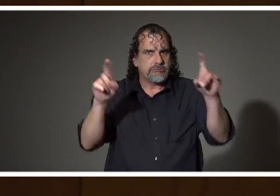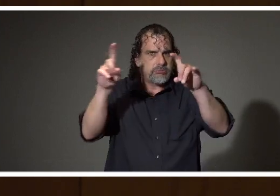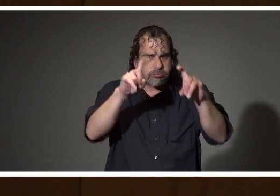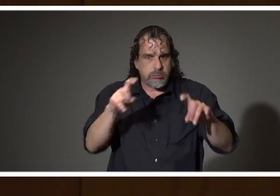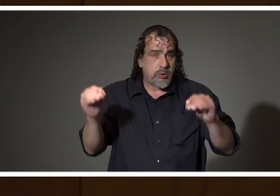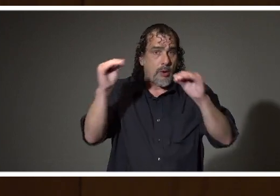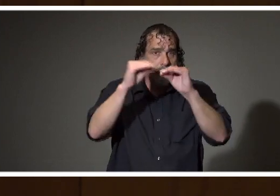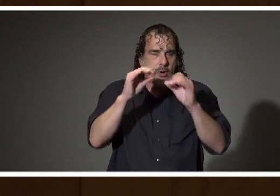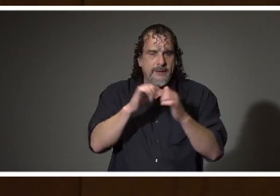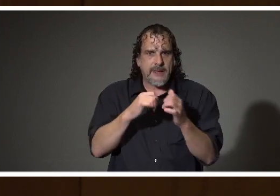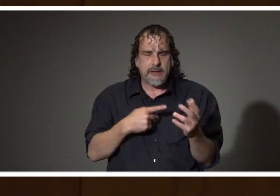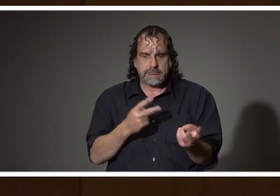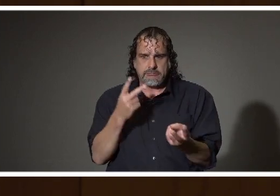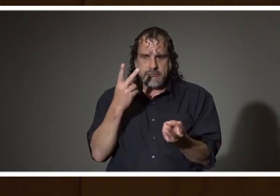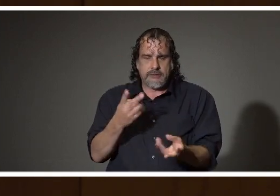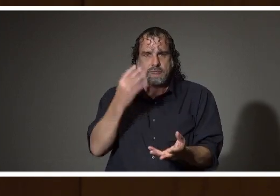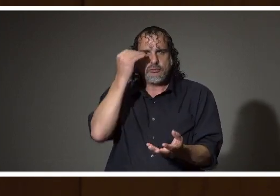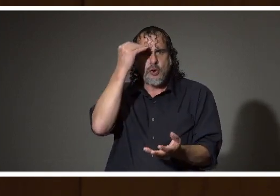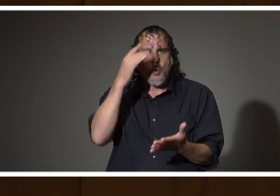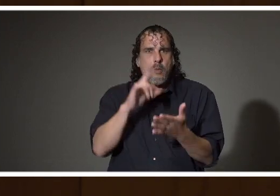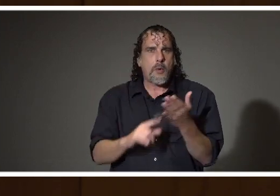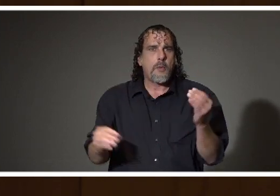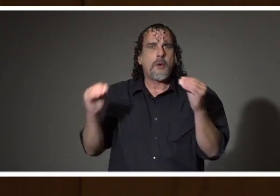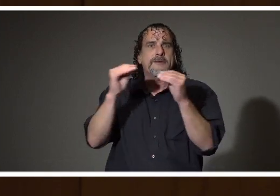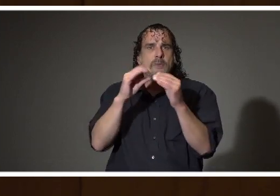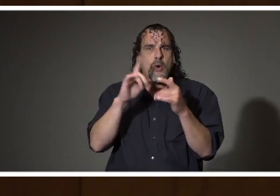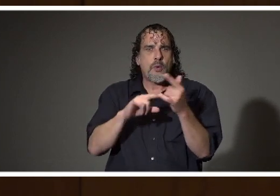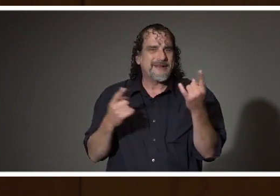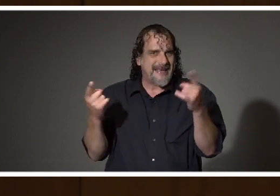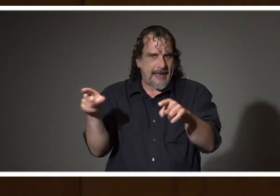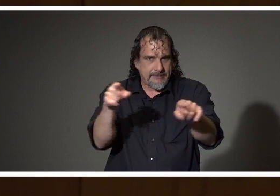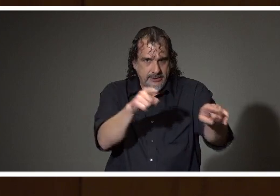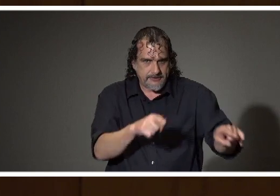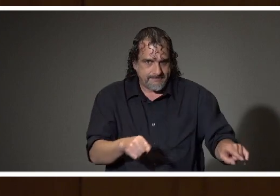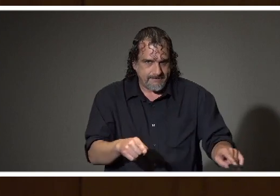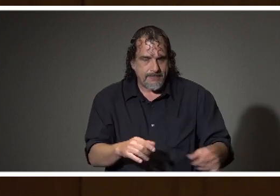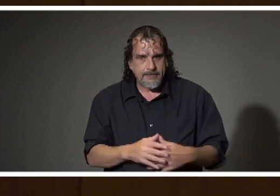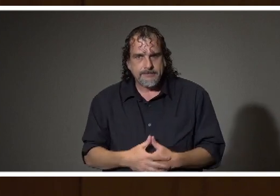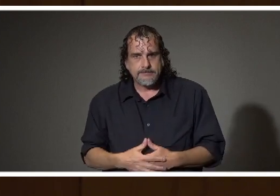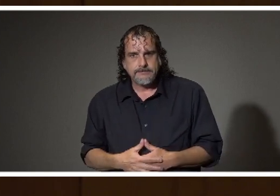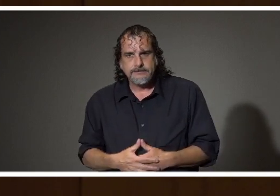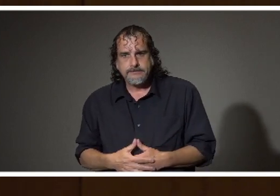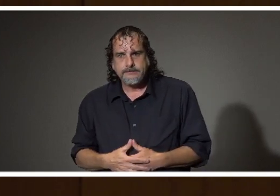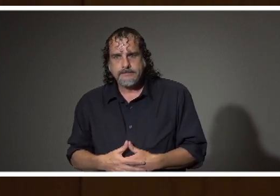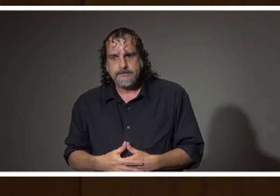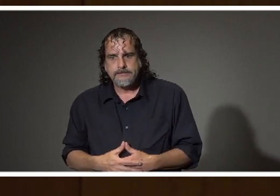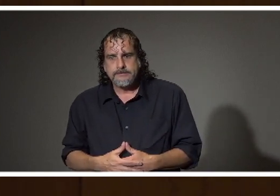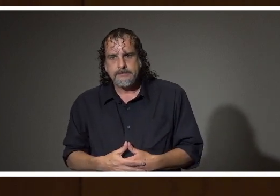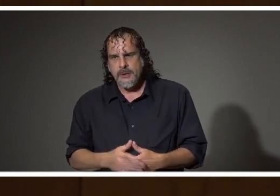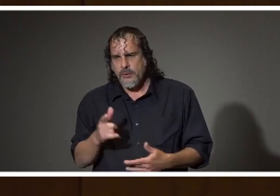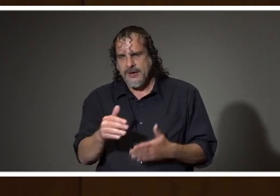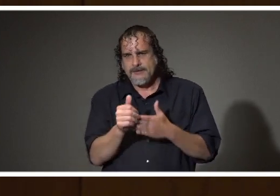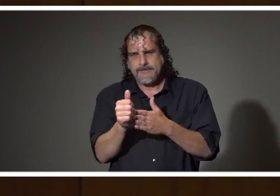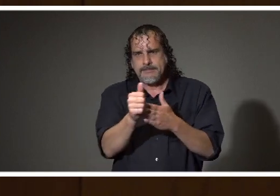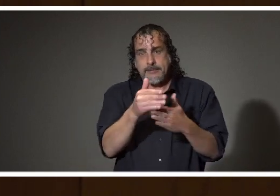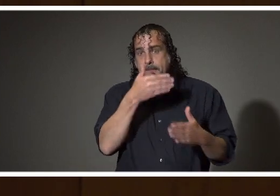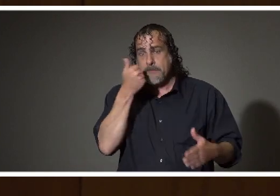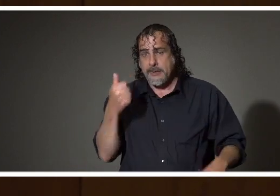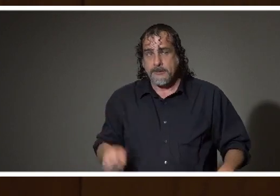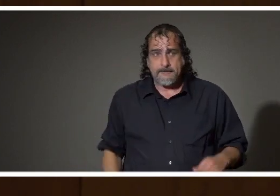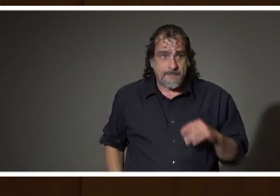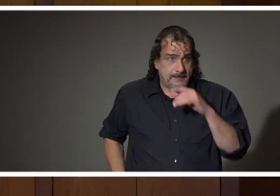such better visibility of what's going on in a snapshot instant that we'll be able to give them better guidance and directives.